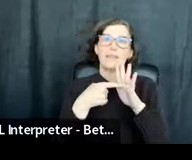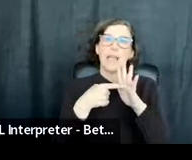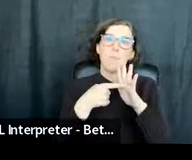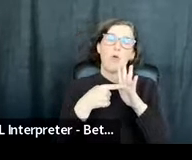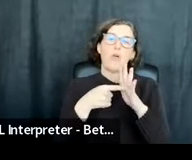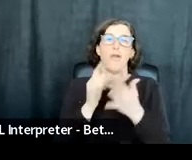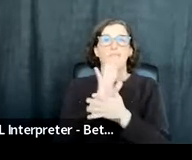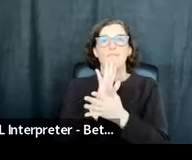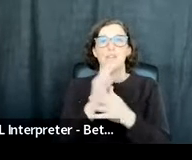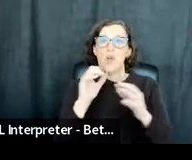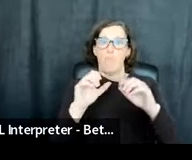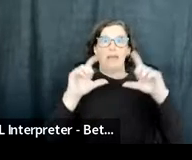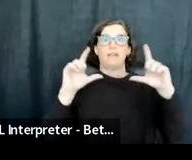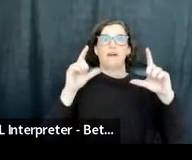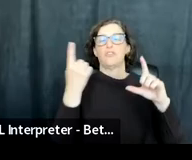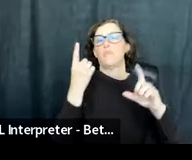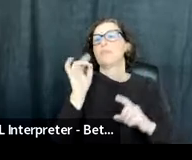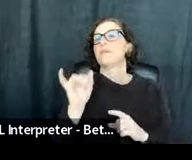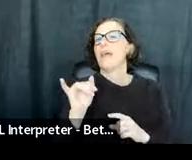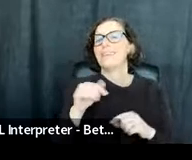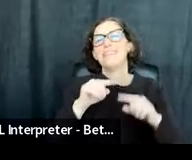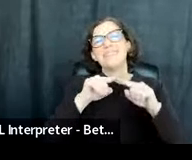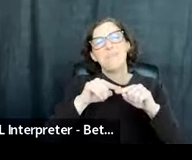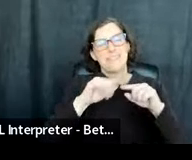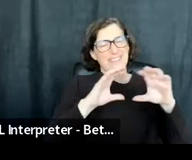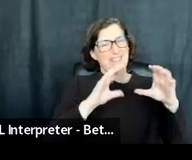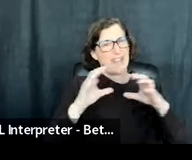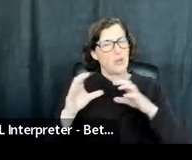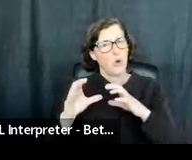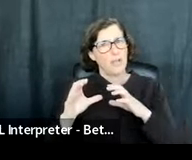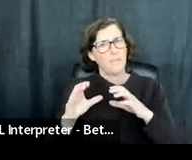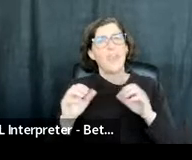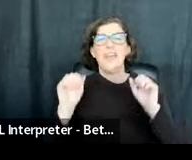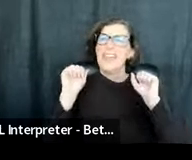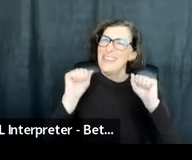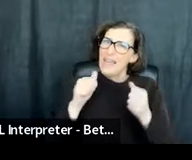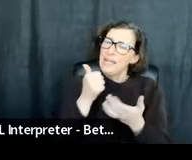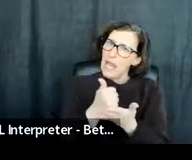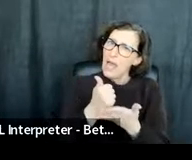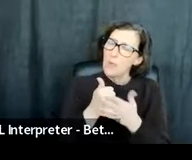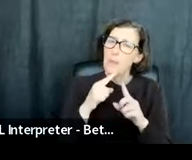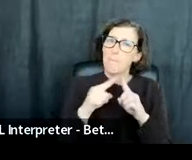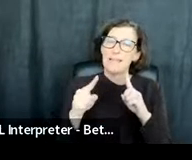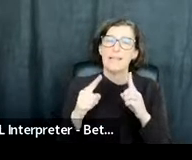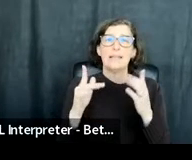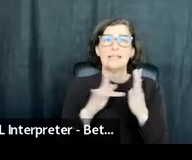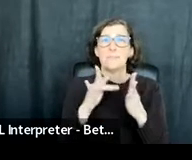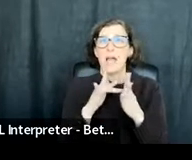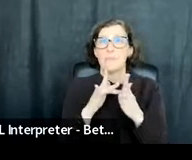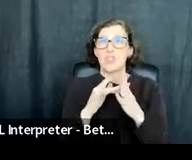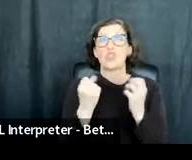or something like that. Just depends on the category. But so this can be handy, but sometimes they're so robust that it